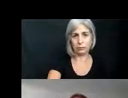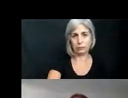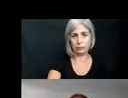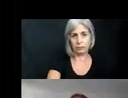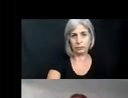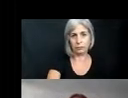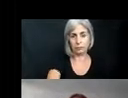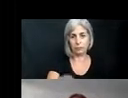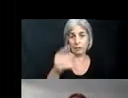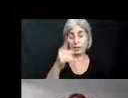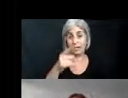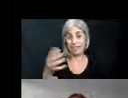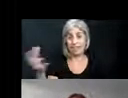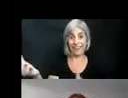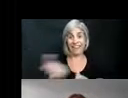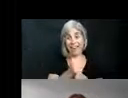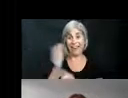And he actually caught a fish.